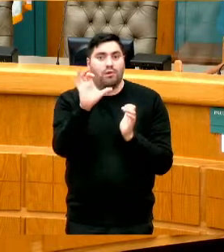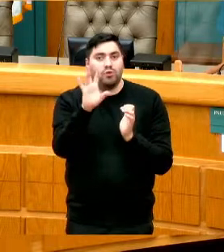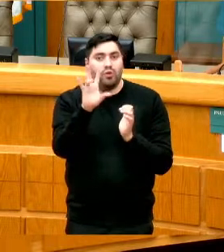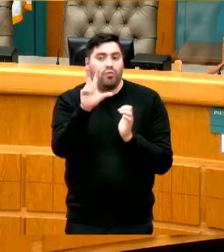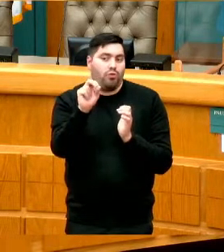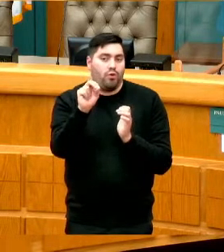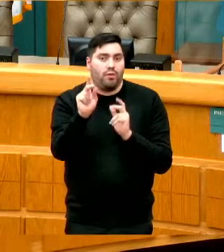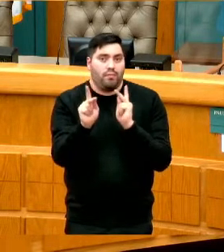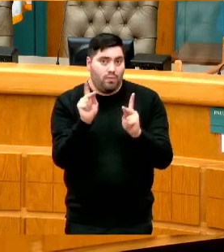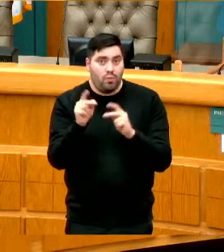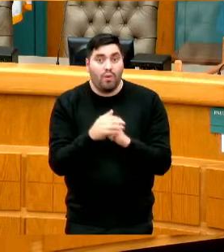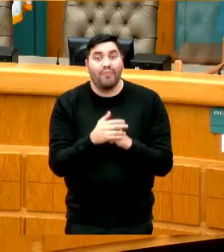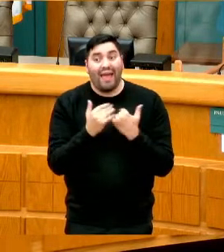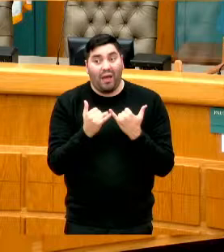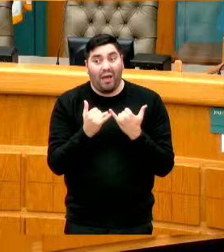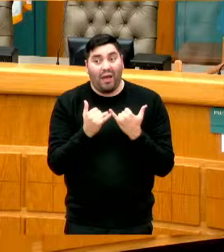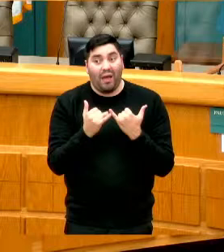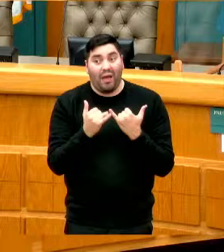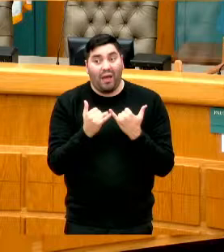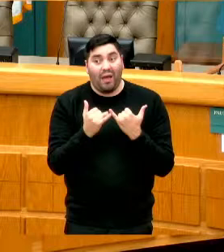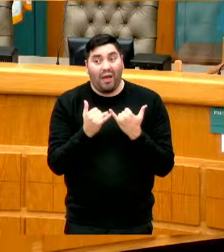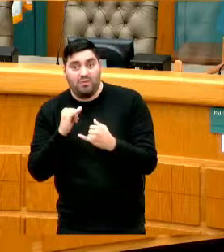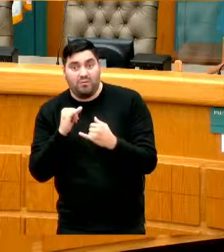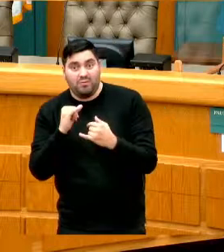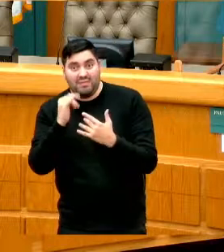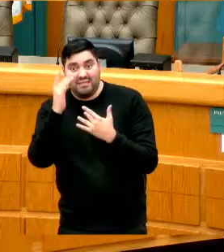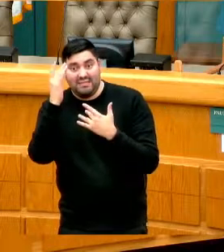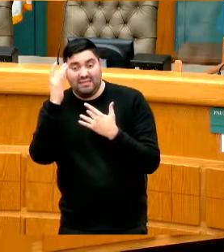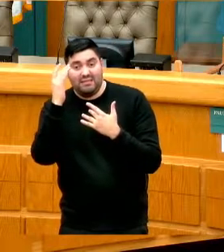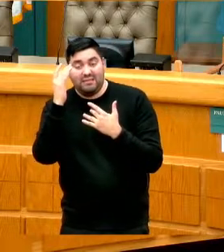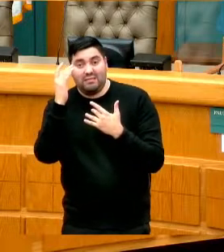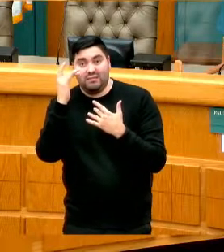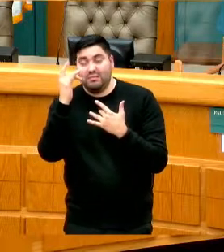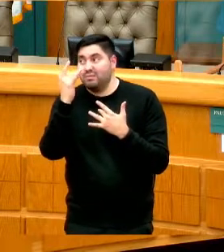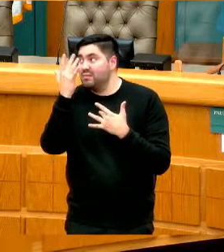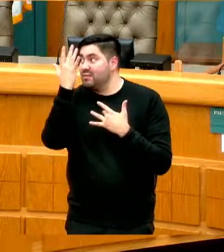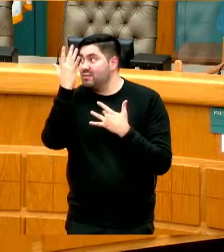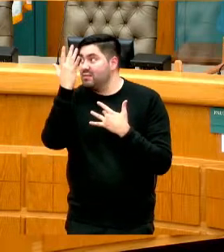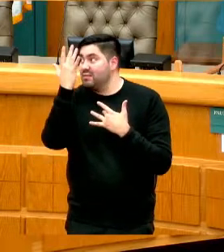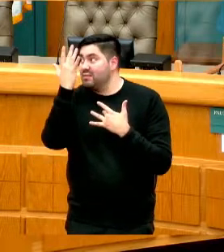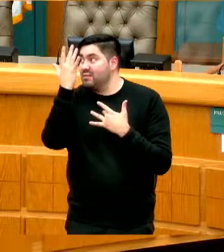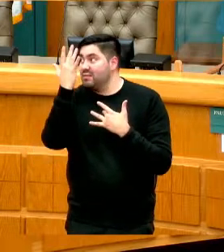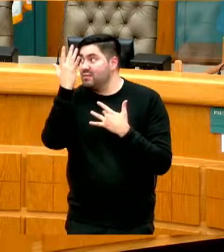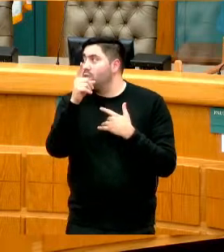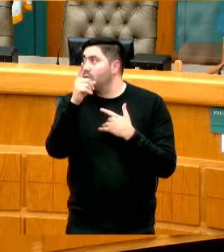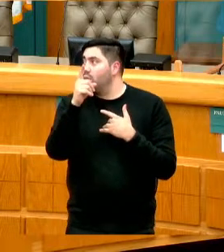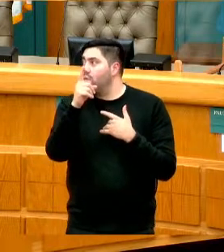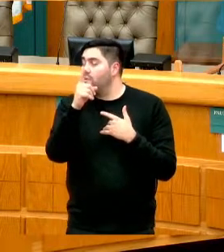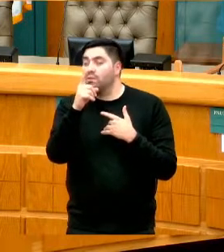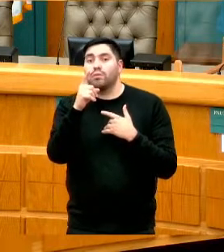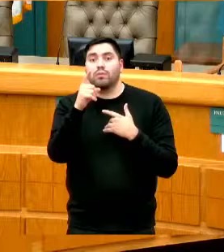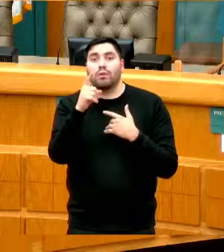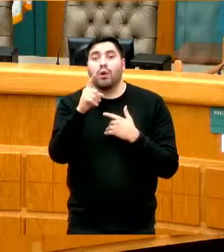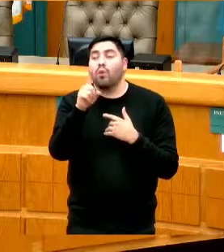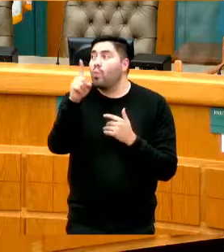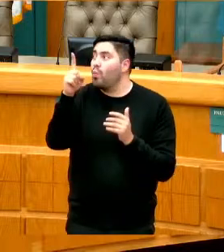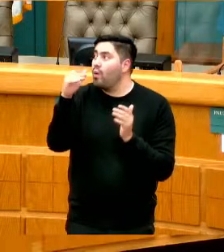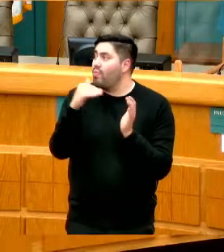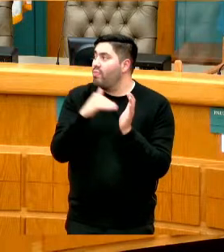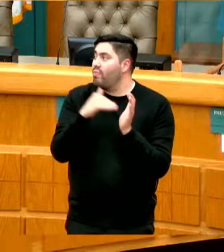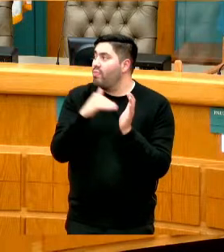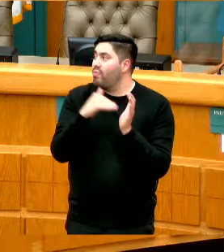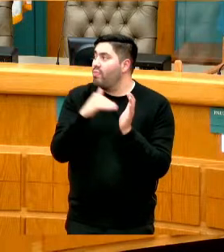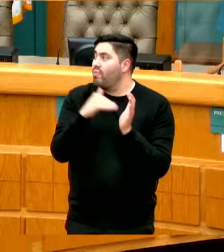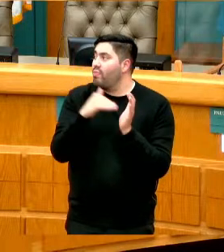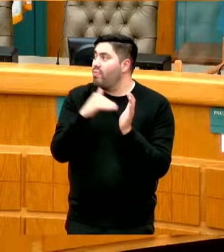37,930, and then active cases has gone over 1,000 again, 1,091 people active with COVID-19